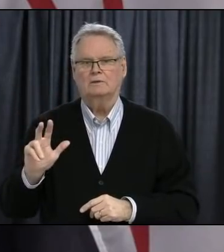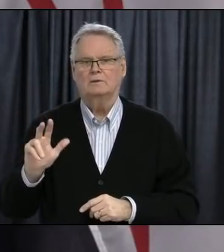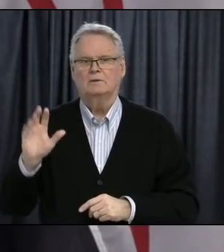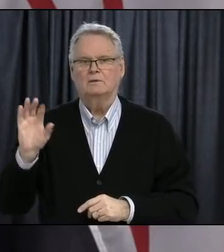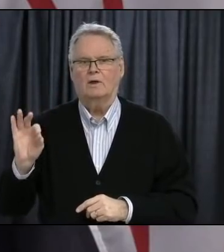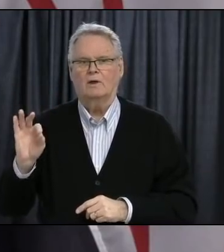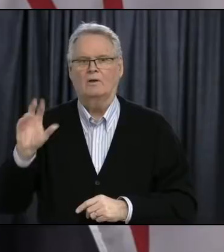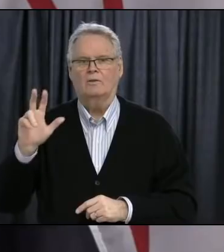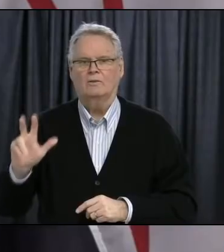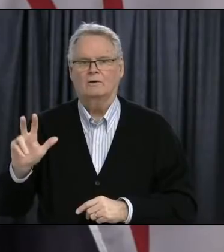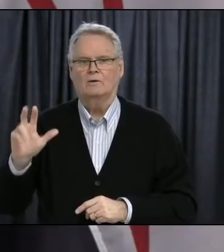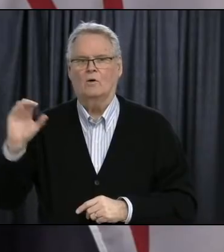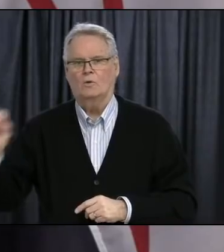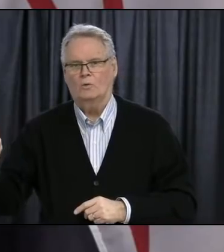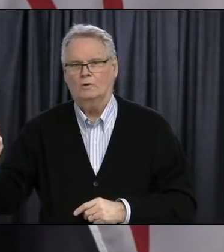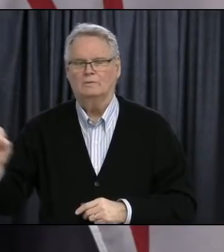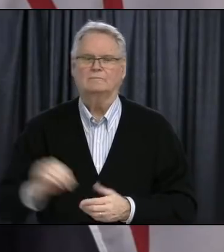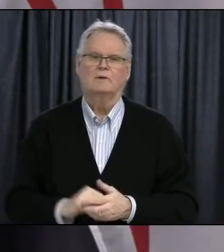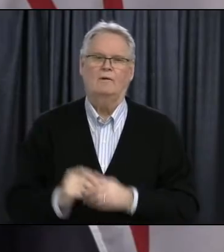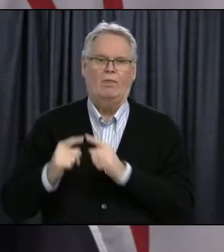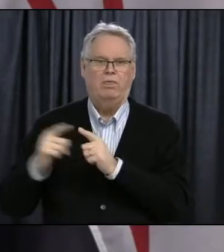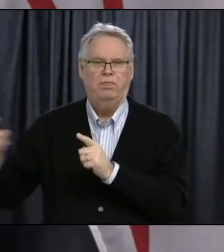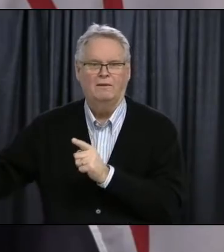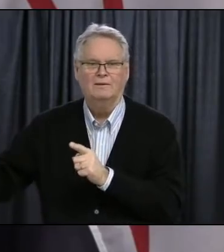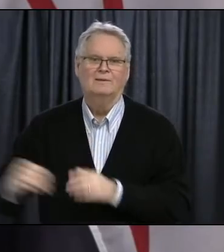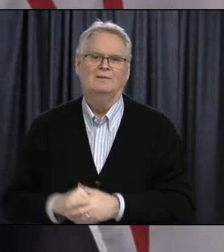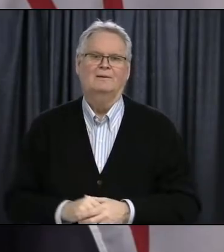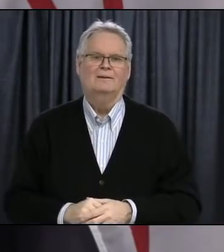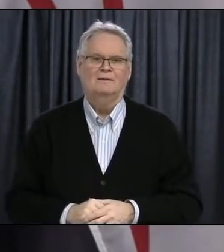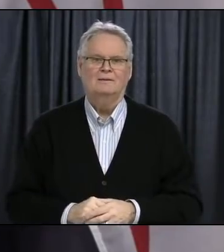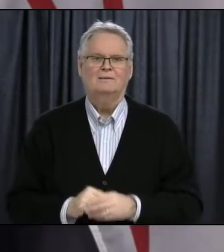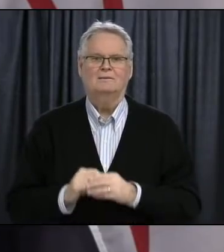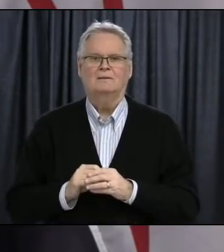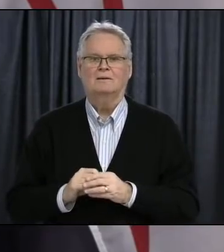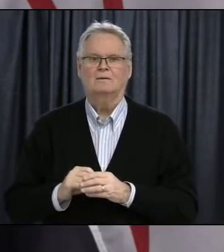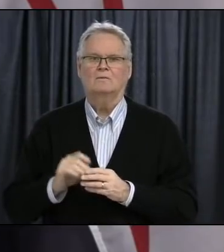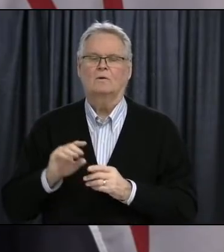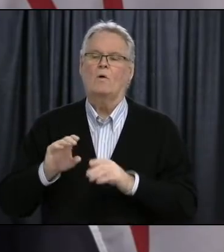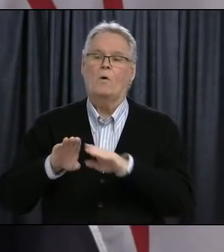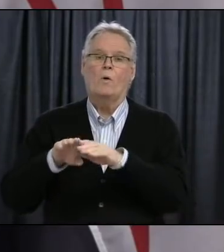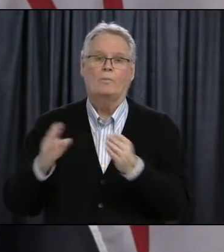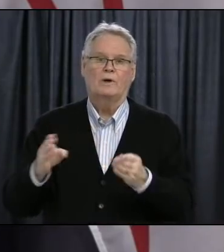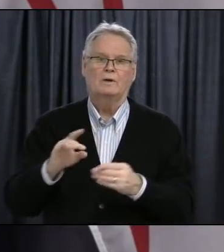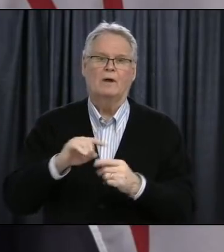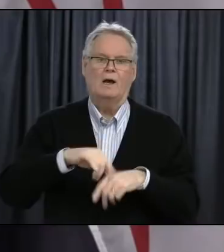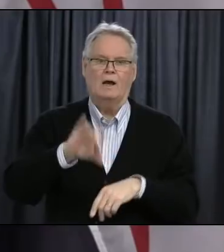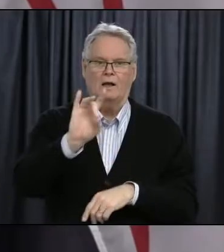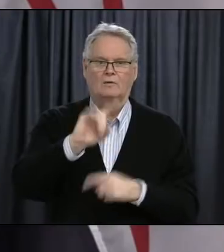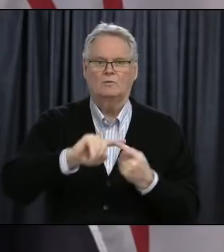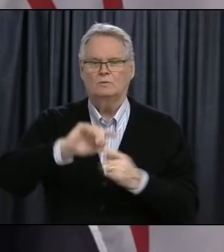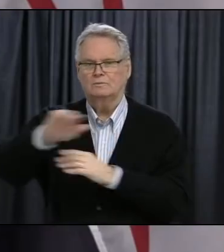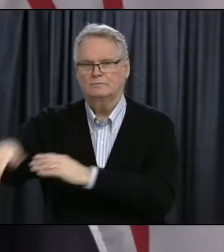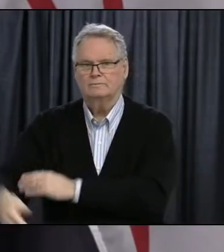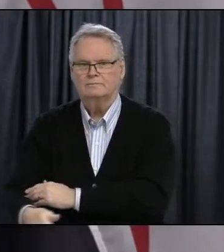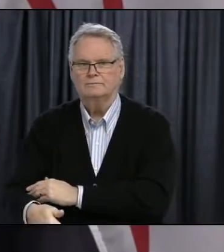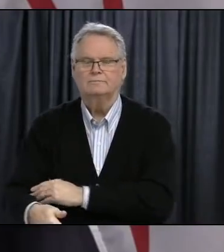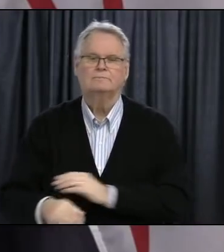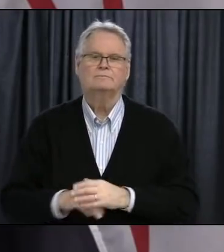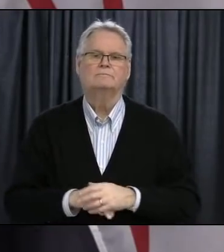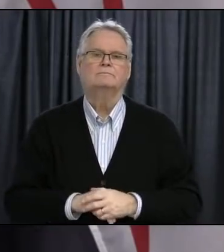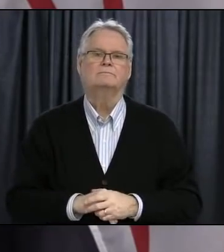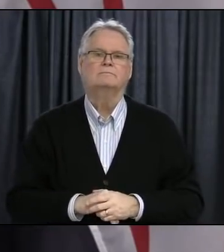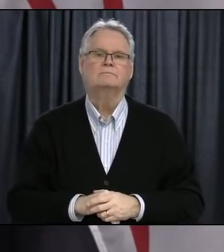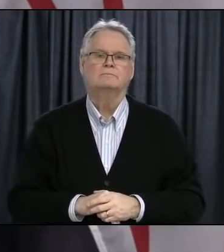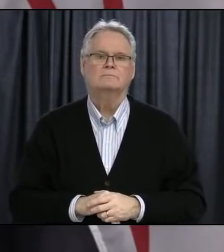1-833-668-3930. The phone lines are open every day from 8 a.m. to 8 p.m. Although we know that most everyone will be eager